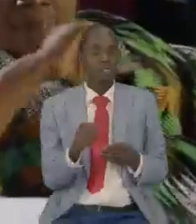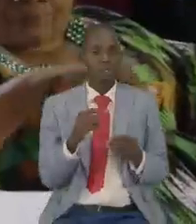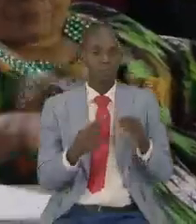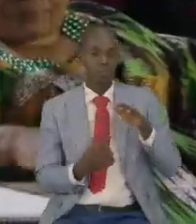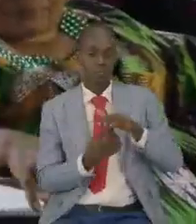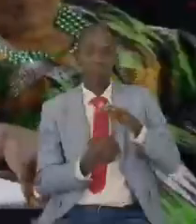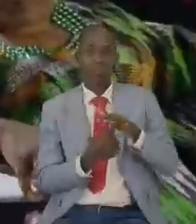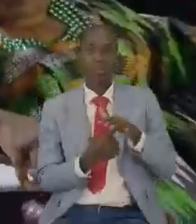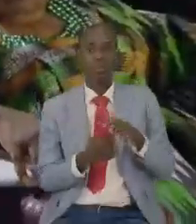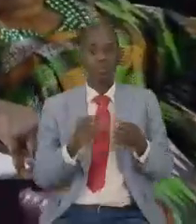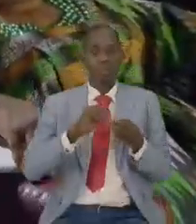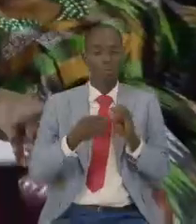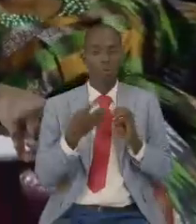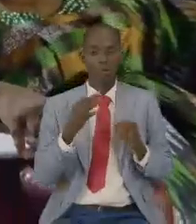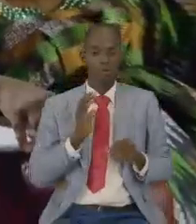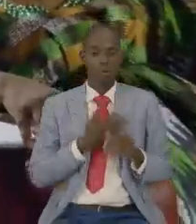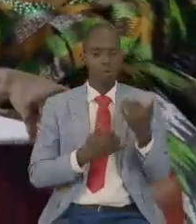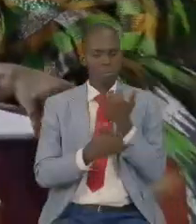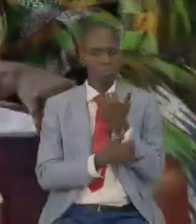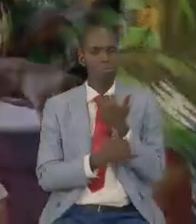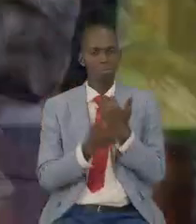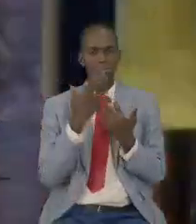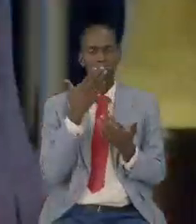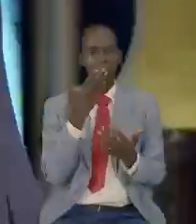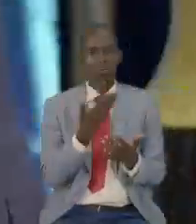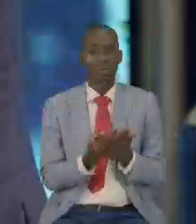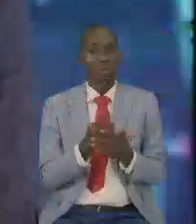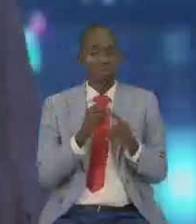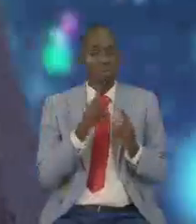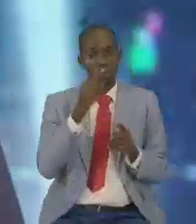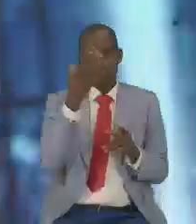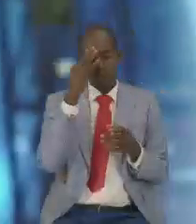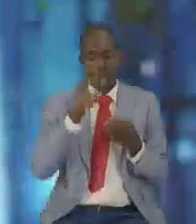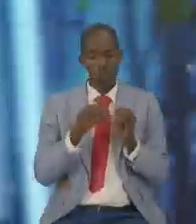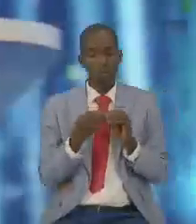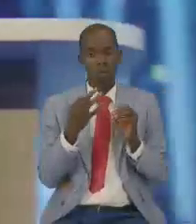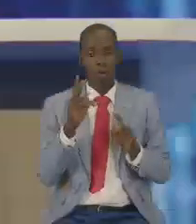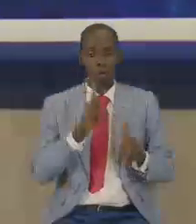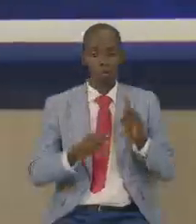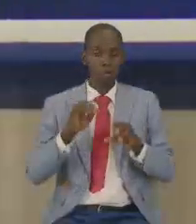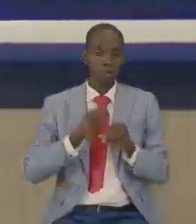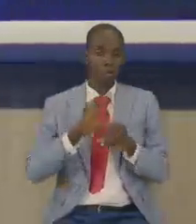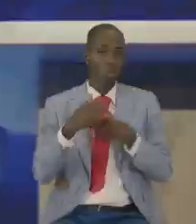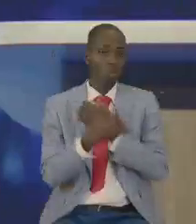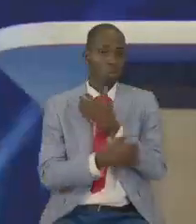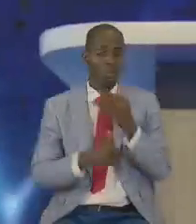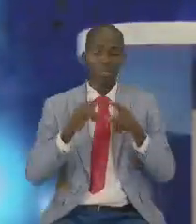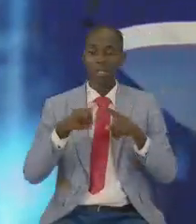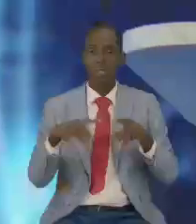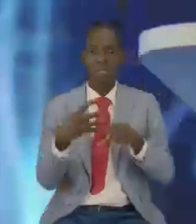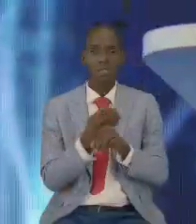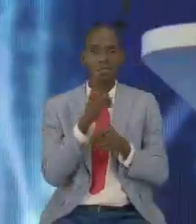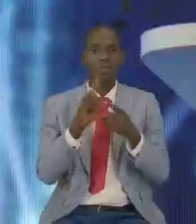But knowing the population of your country, that cannot take you to heaven. That knowledge is good. I know all